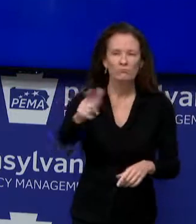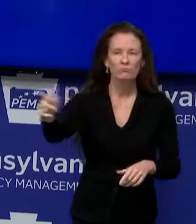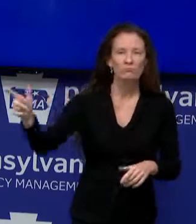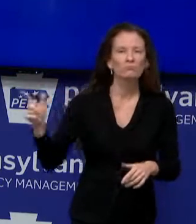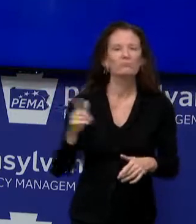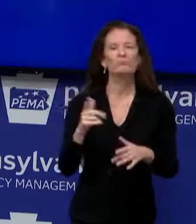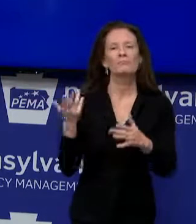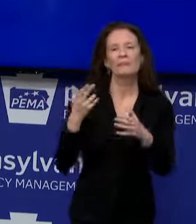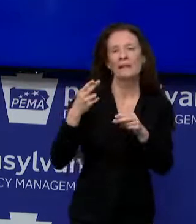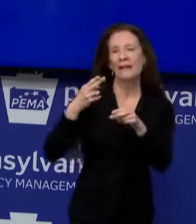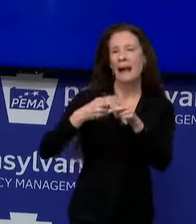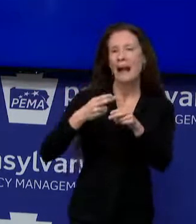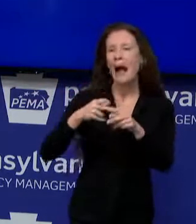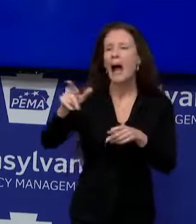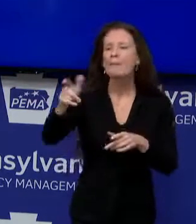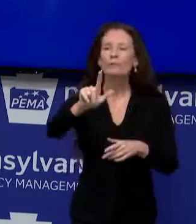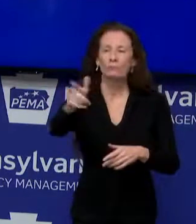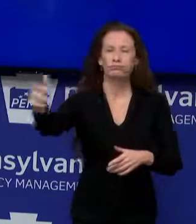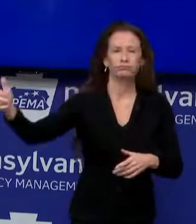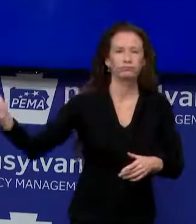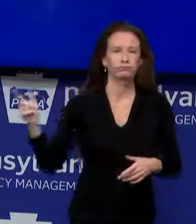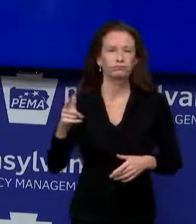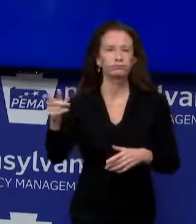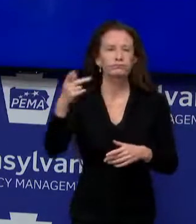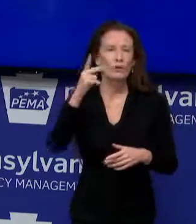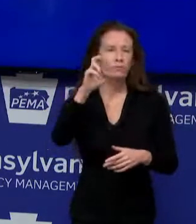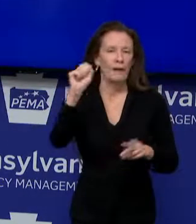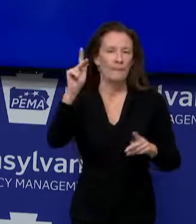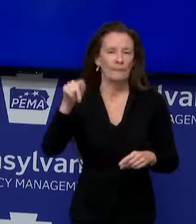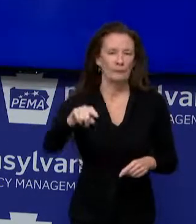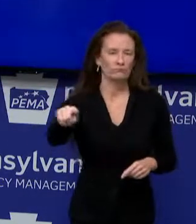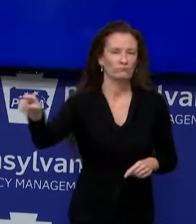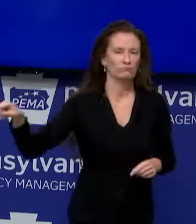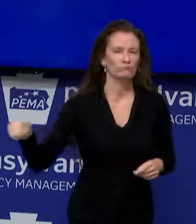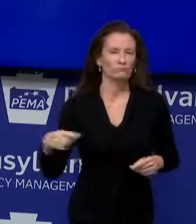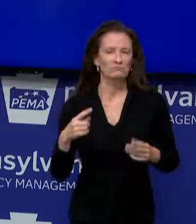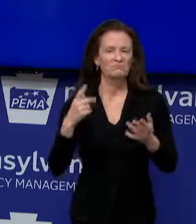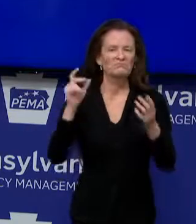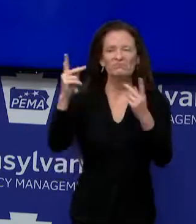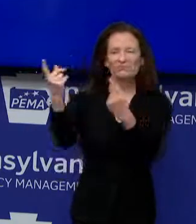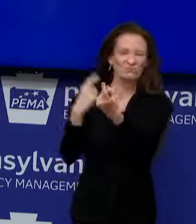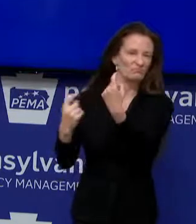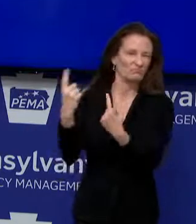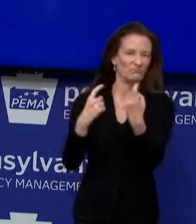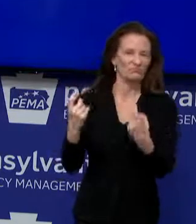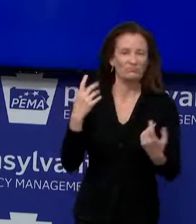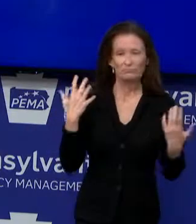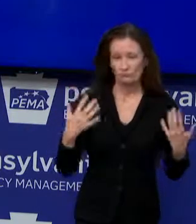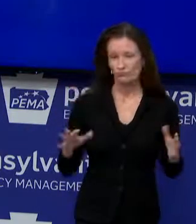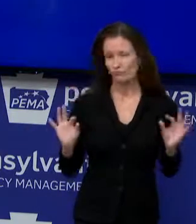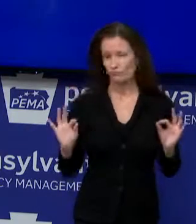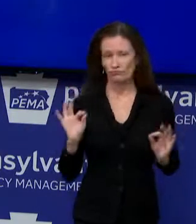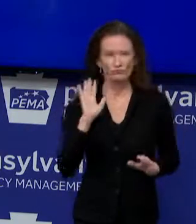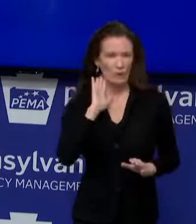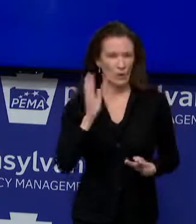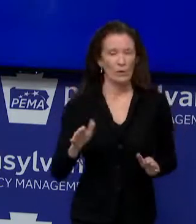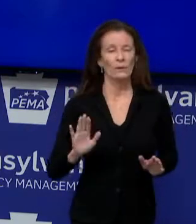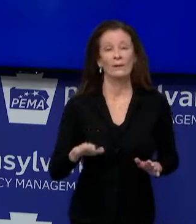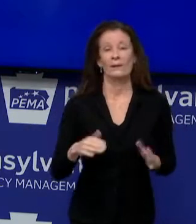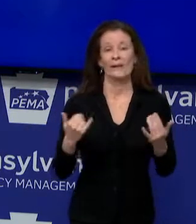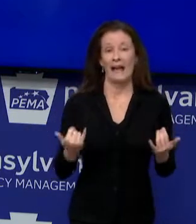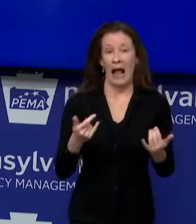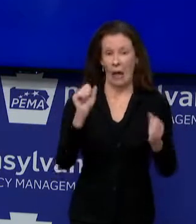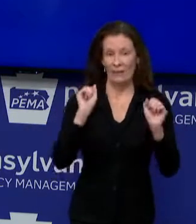answered. Please do not use the chat feature to ask questions, as we will not be answering questions via chat. We do have dozens